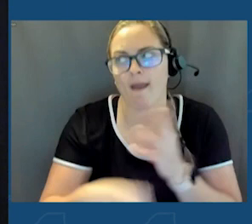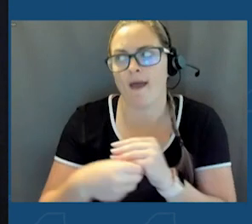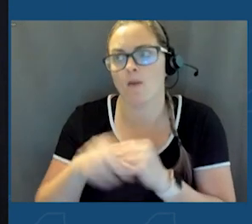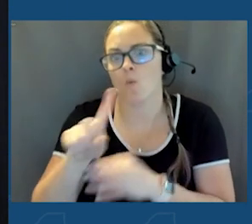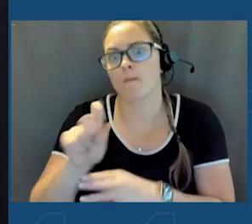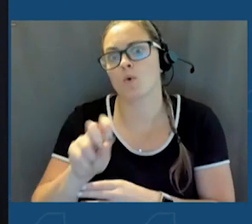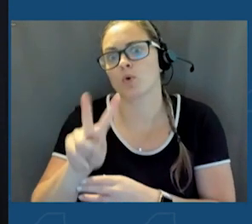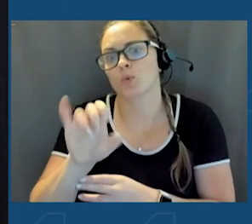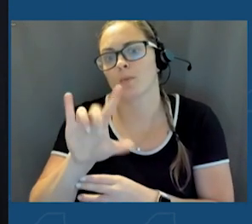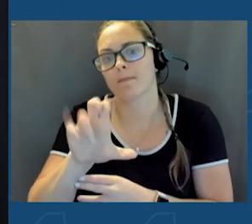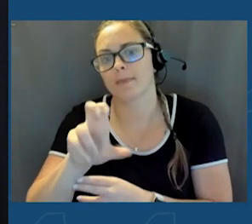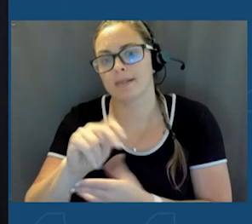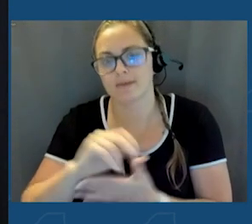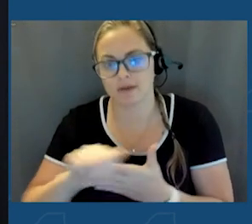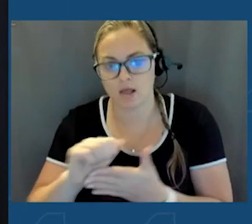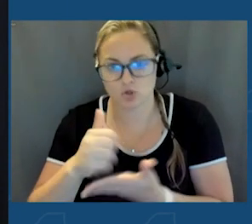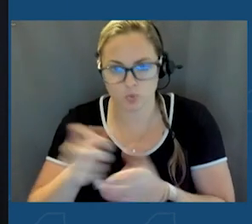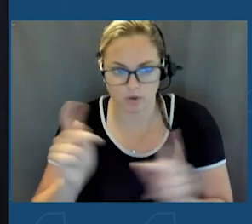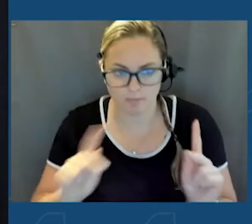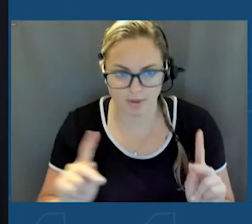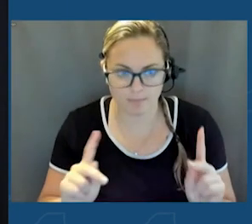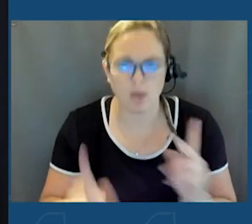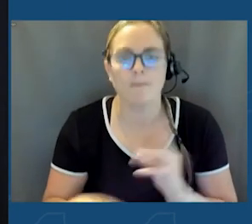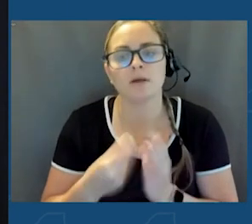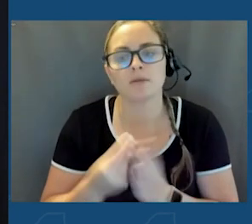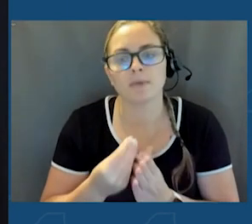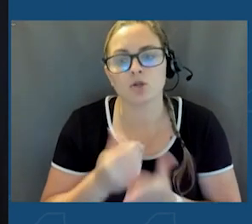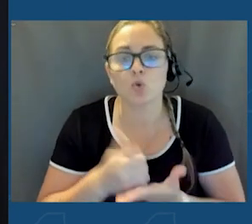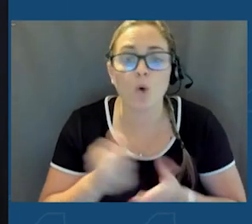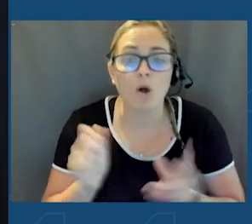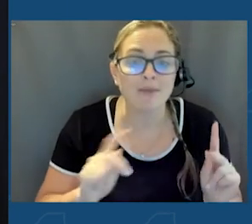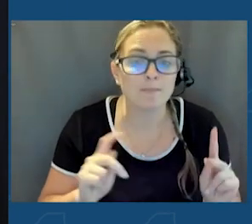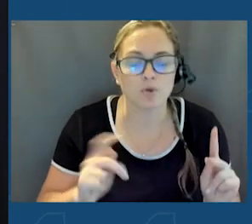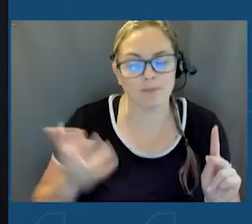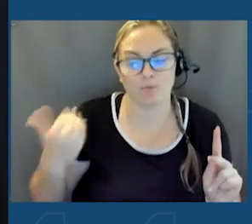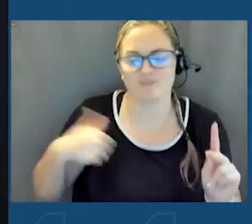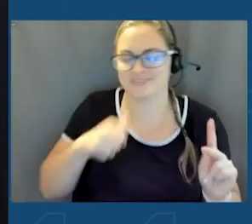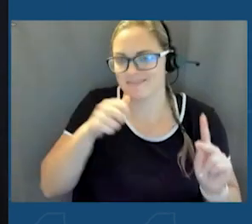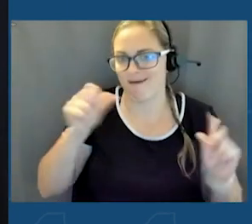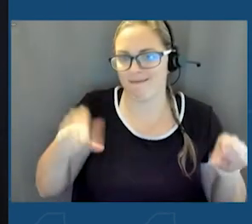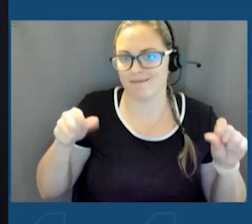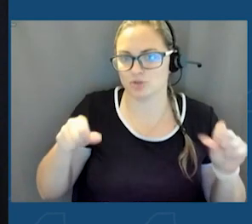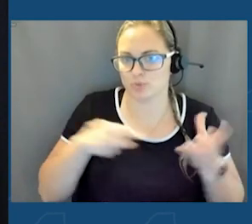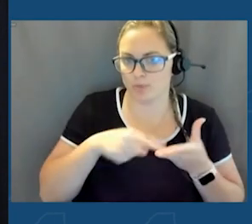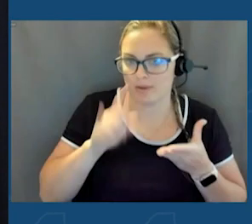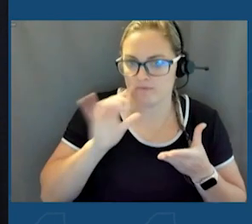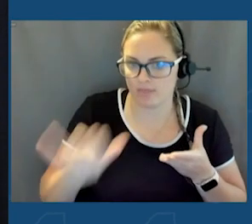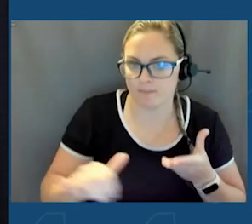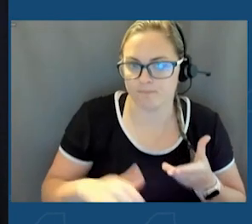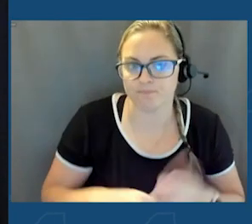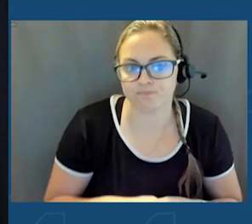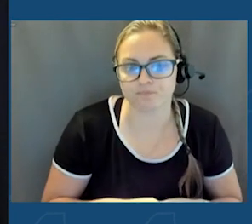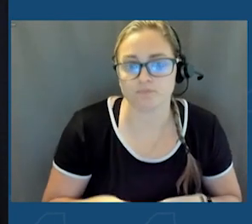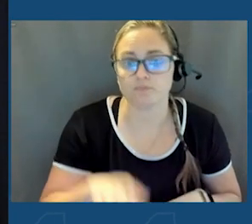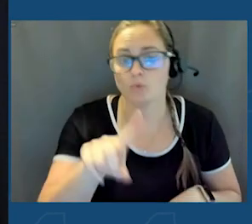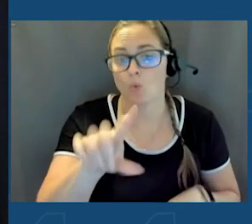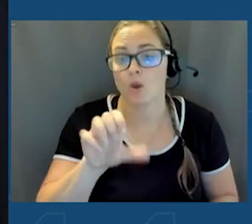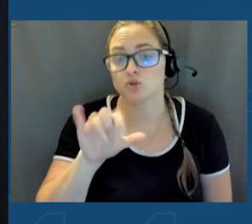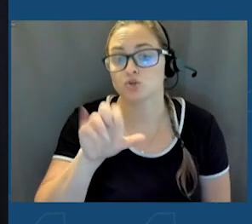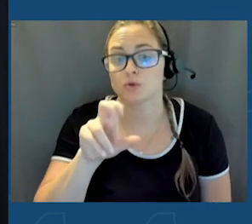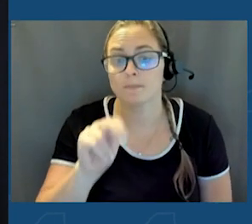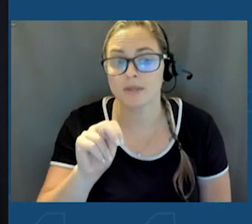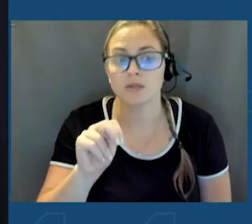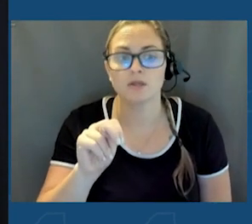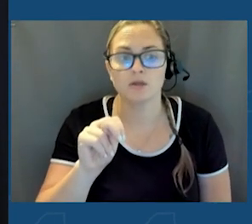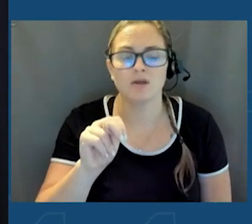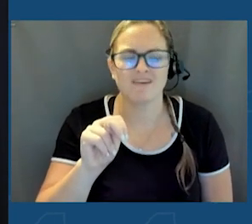people, plus money to help people who are not previously eligible, as well as $100 million in state-funded rental substitutes.